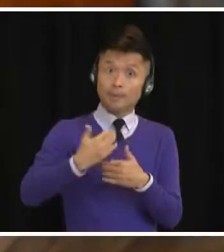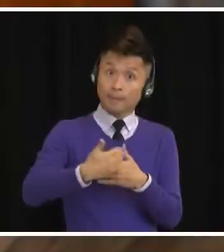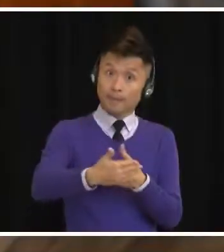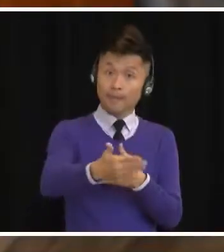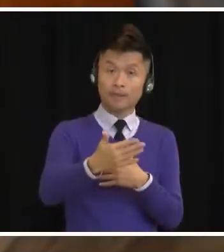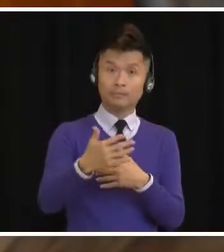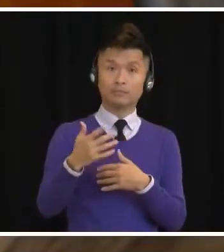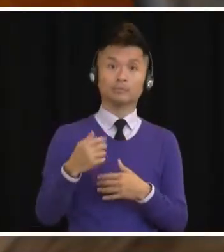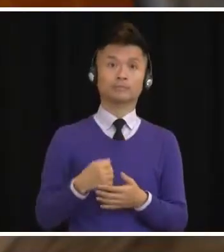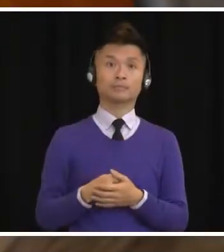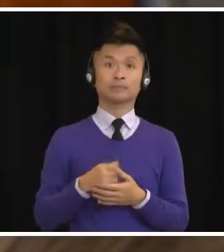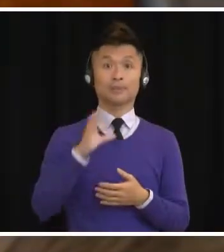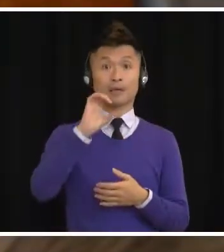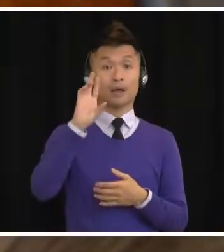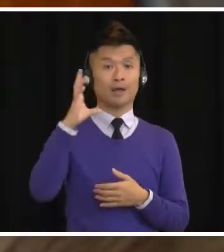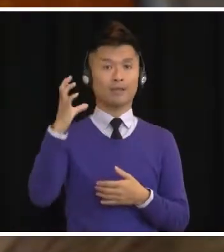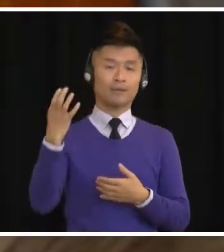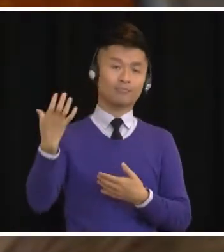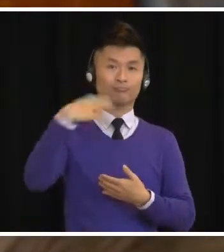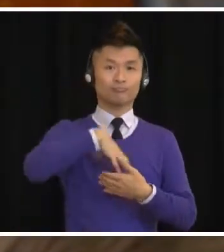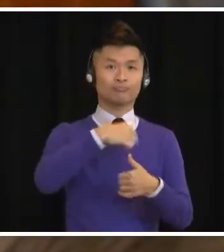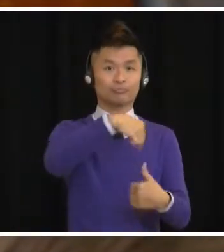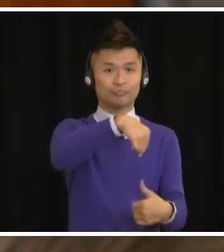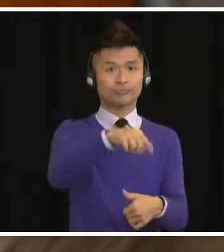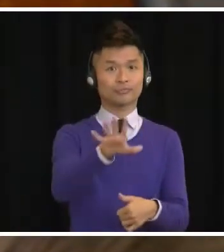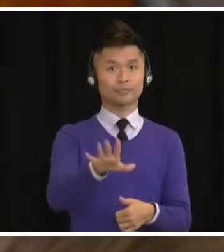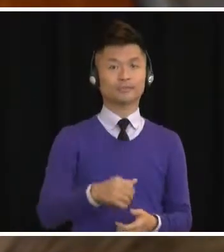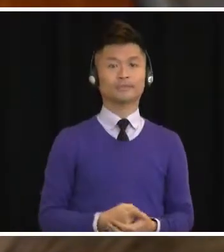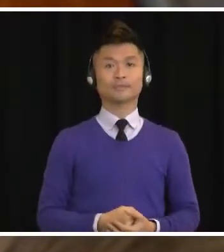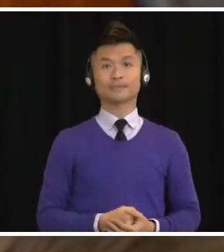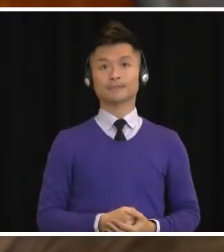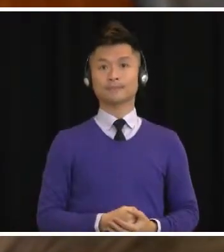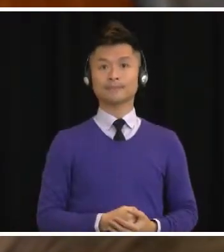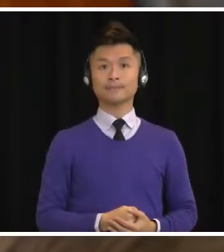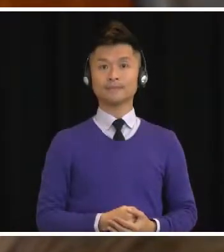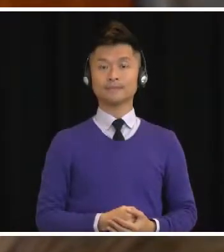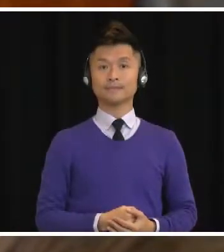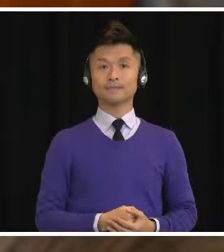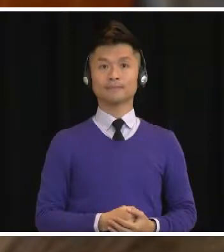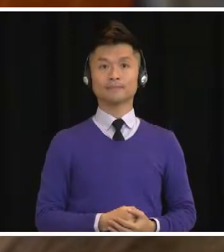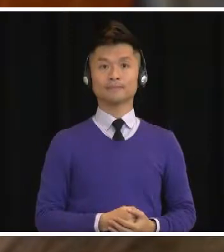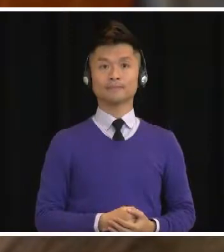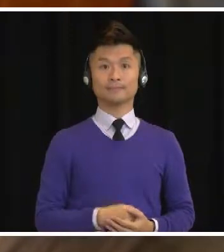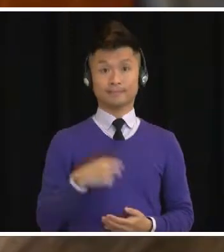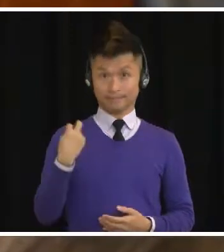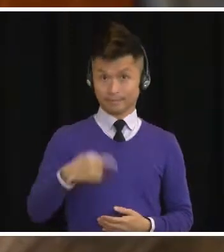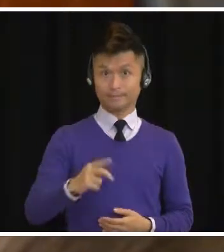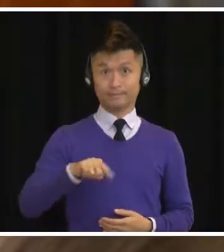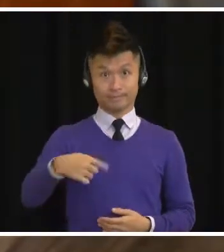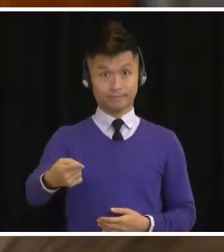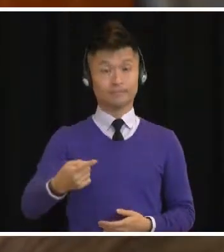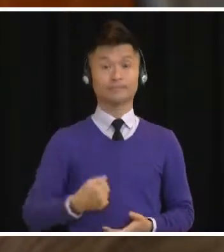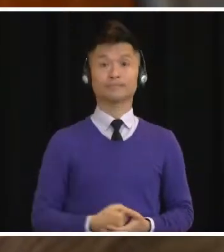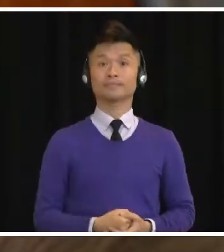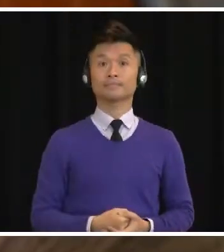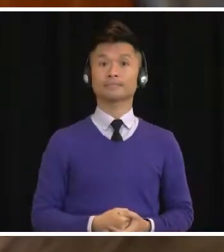in on-the-job training for teachers, there are also some lessons on such topics.